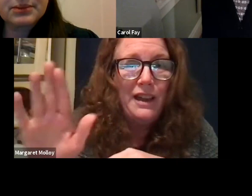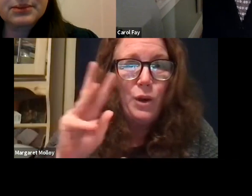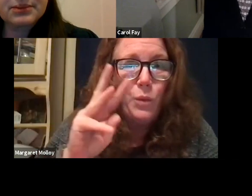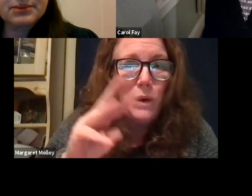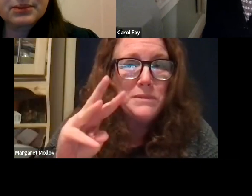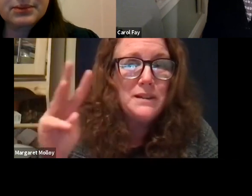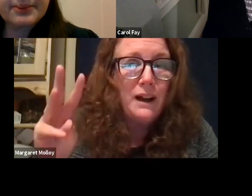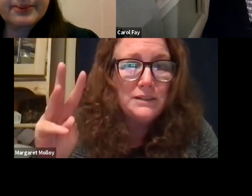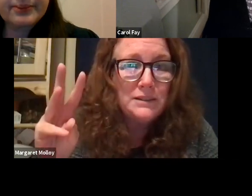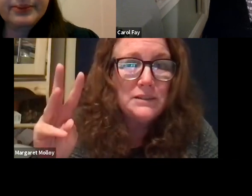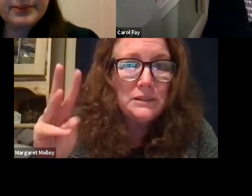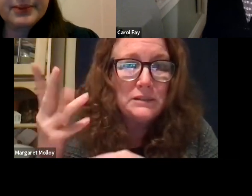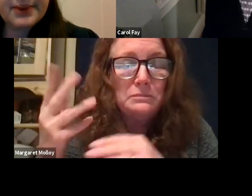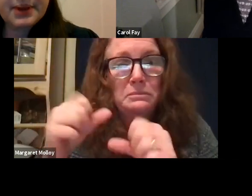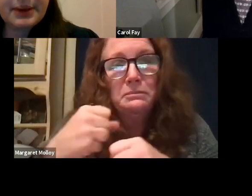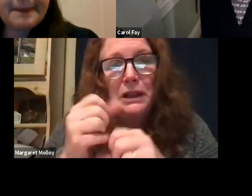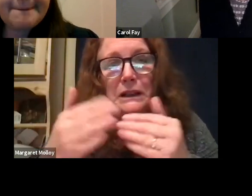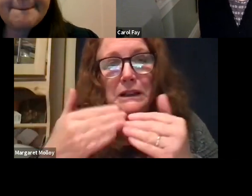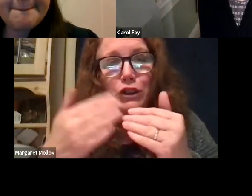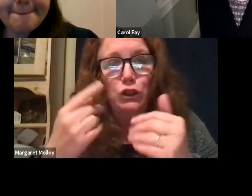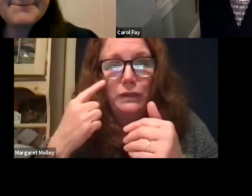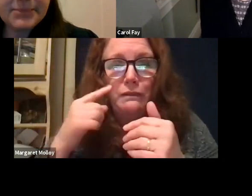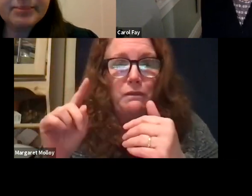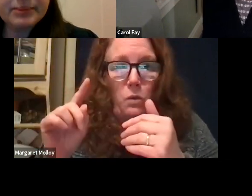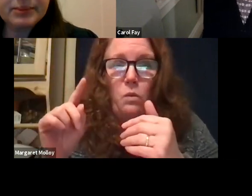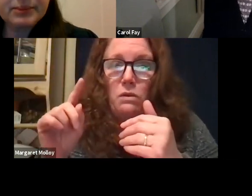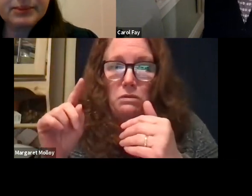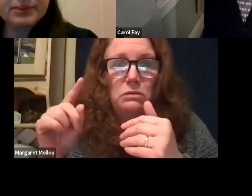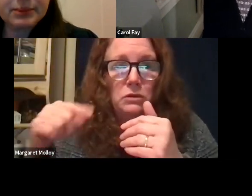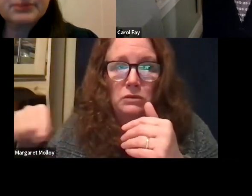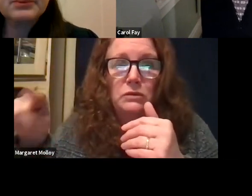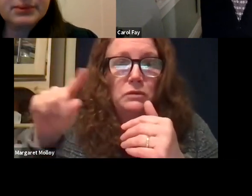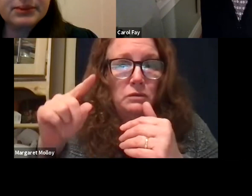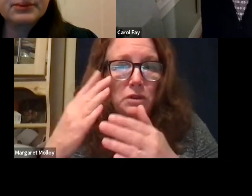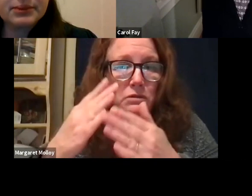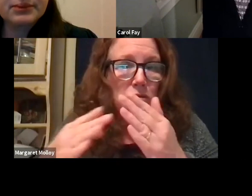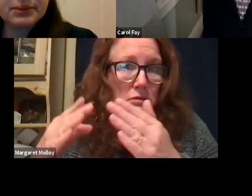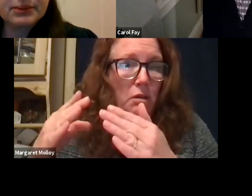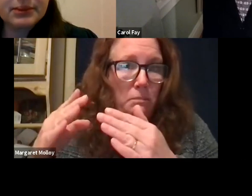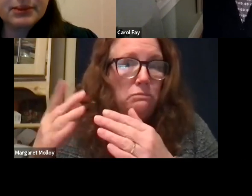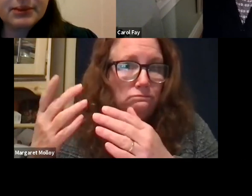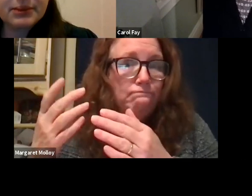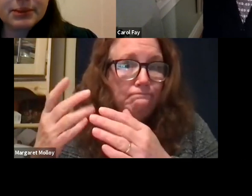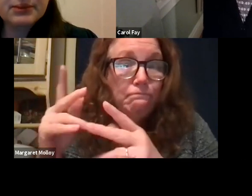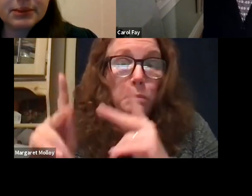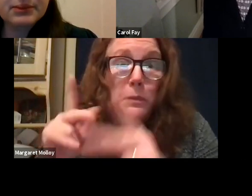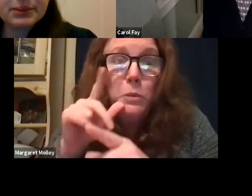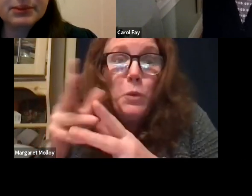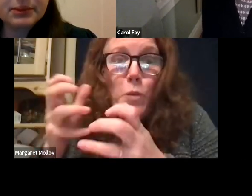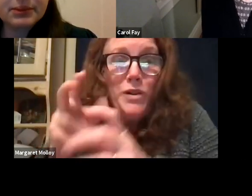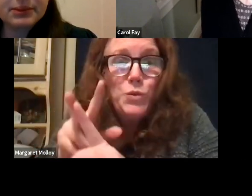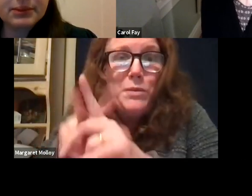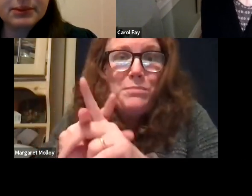that a fair question? Is that something they could do on their website? It seems like that would make things a lot easier for